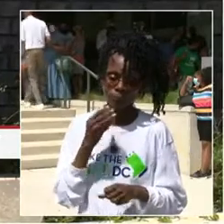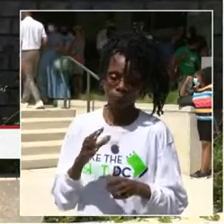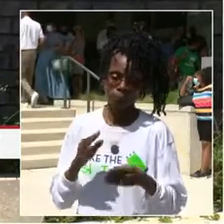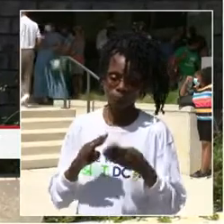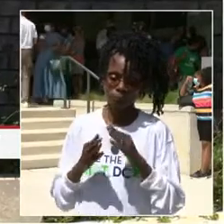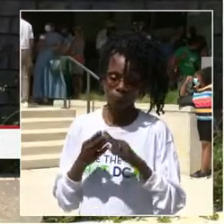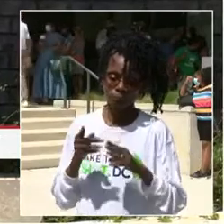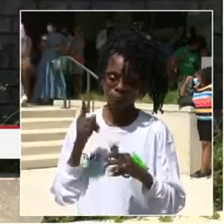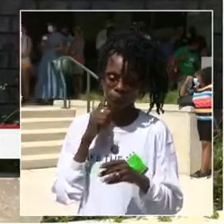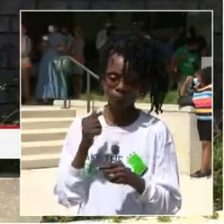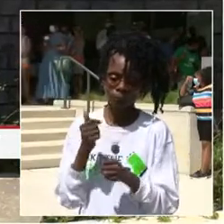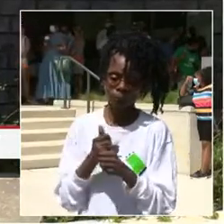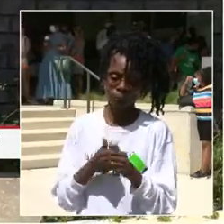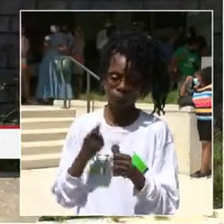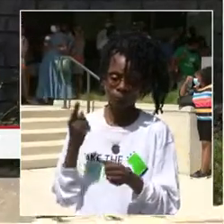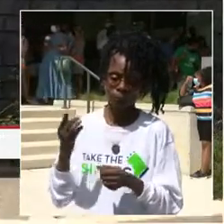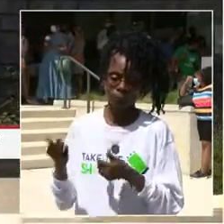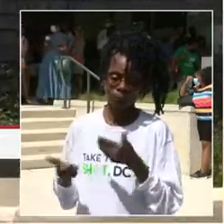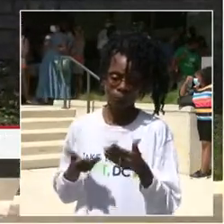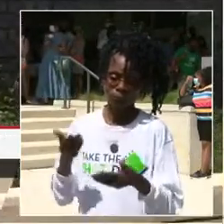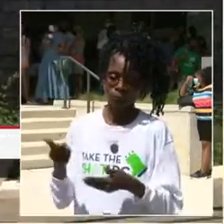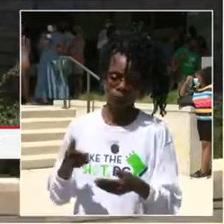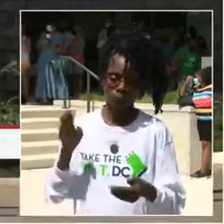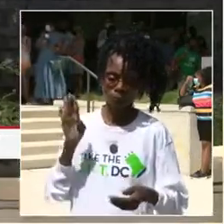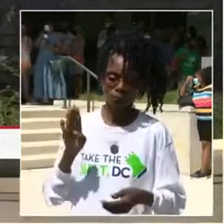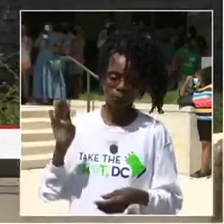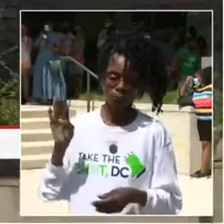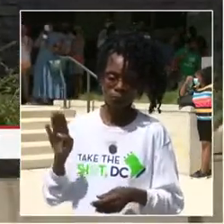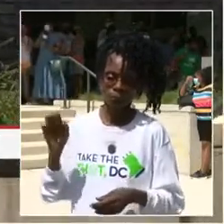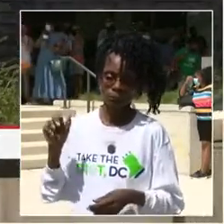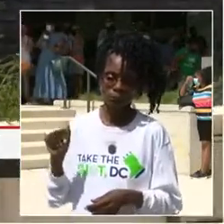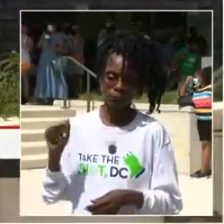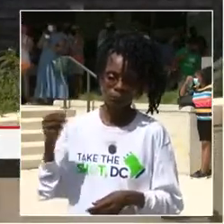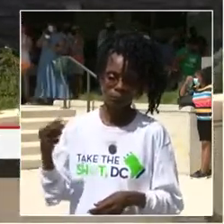the Banneker, Benjamin Banneker Academic High School.